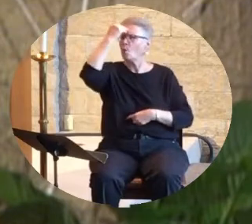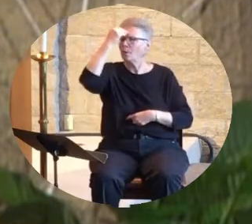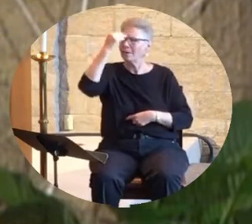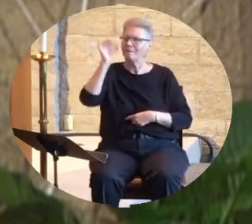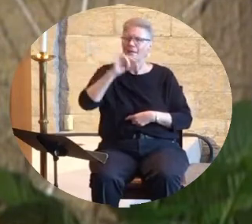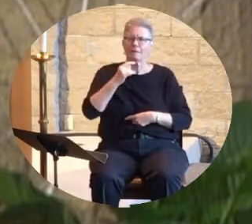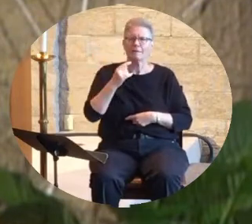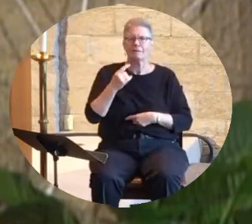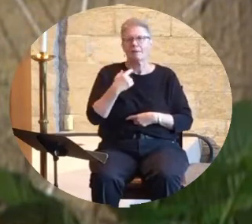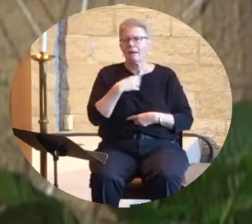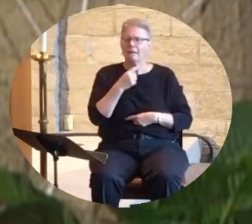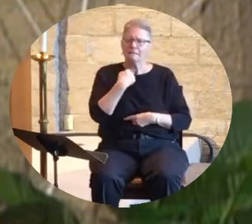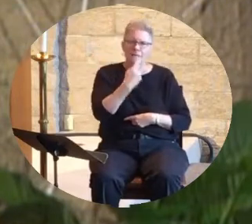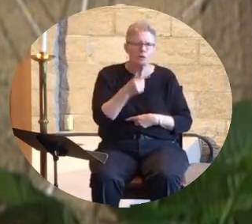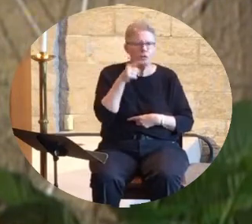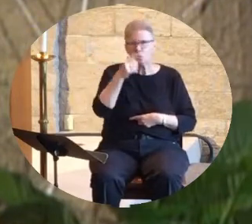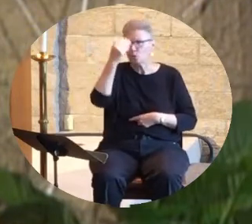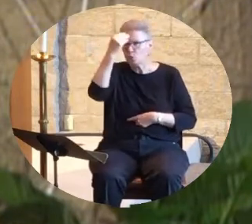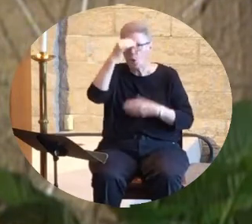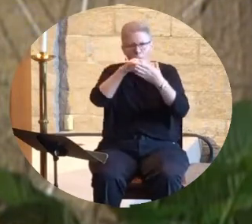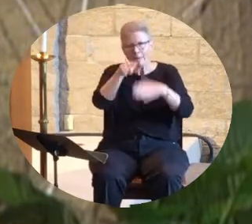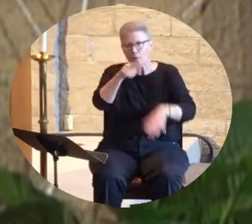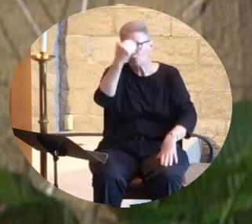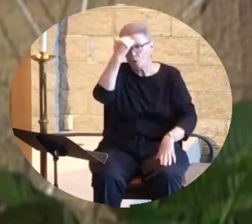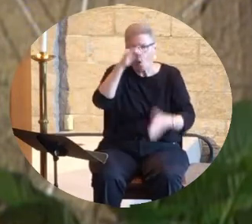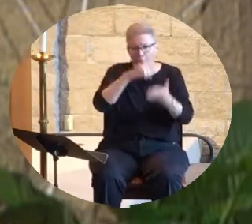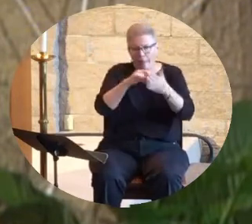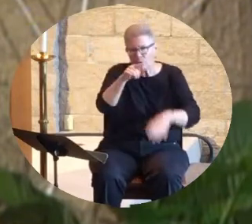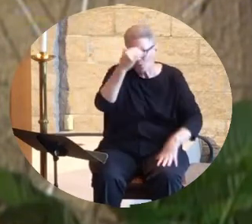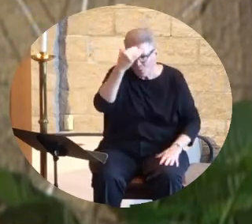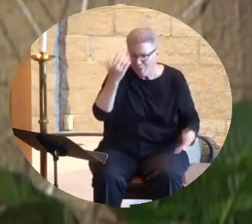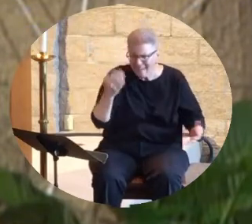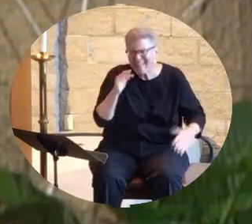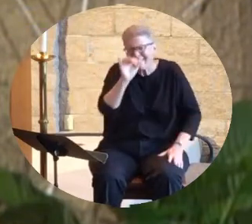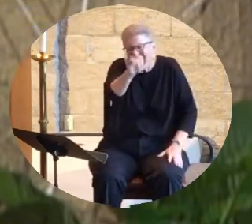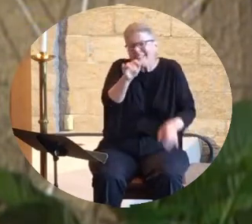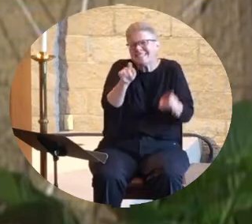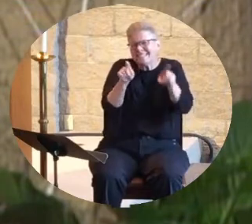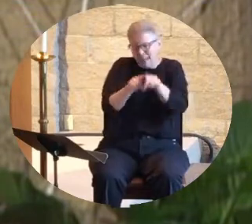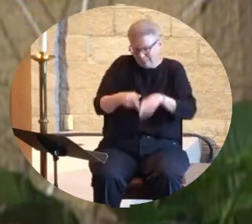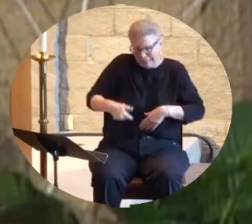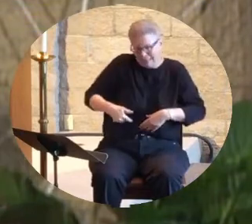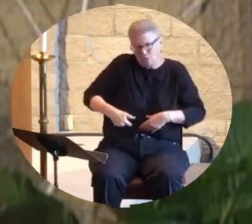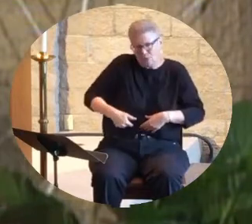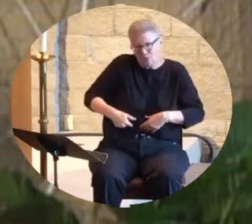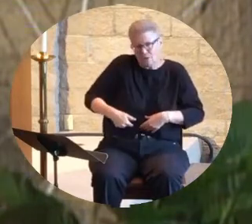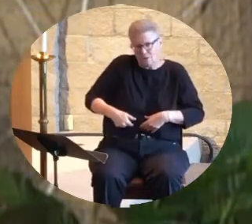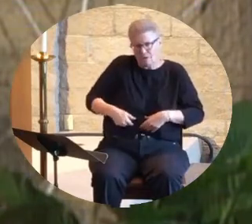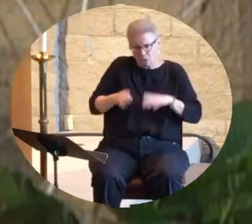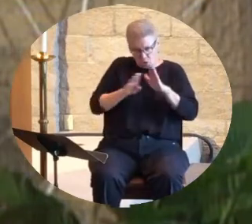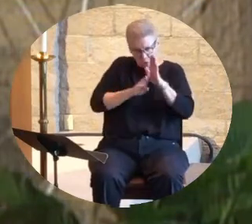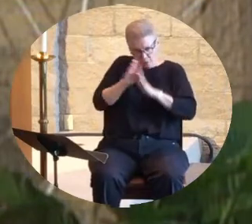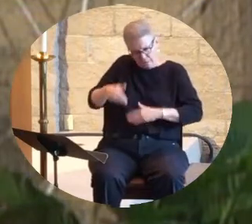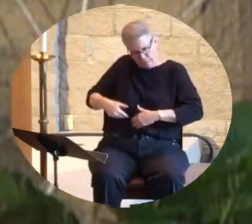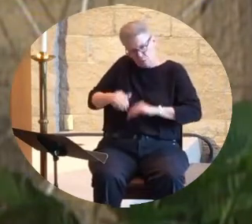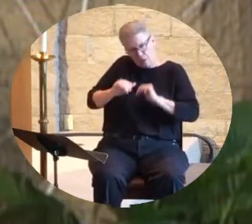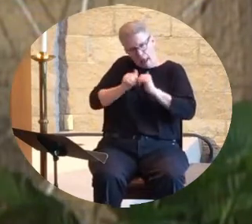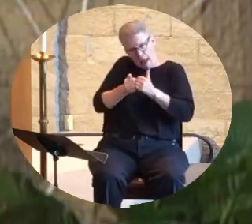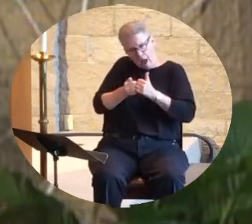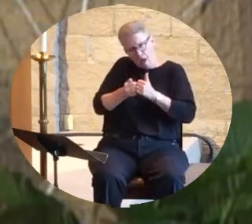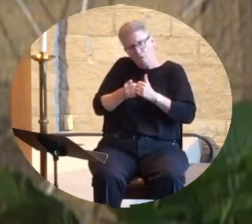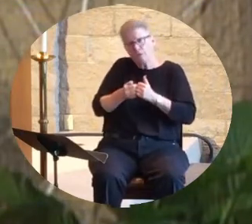you know. That's intuition. And we develop that intuition by spending time with Spirit. You've heard me say many times on